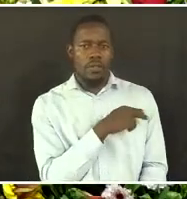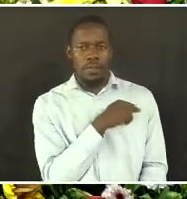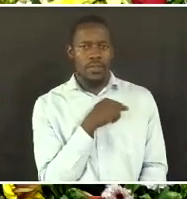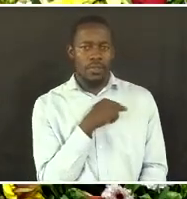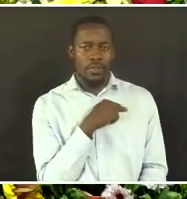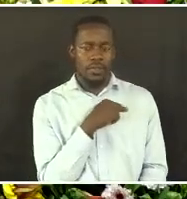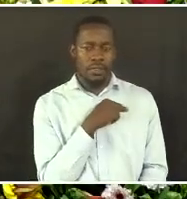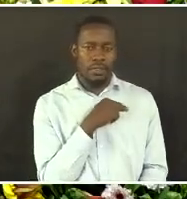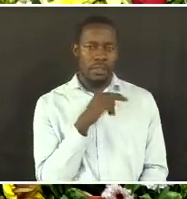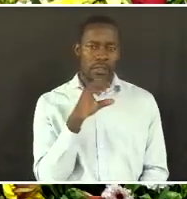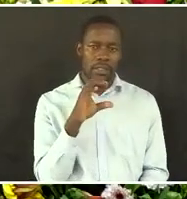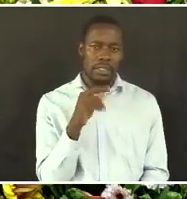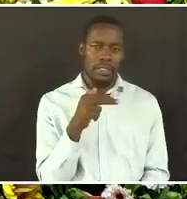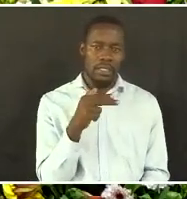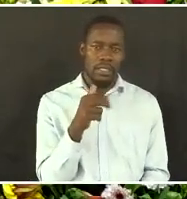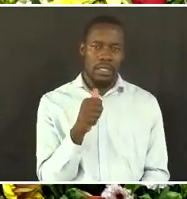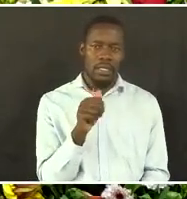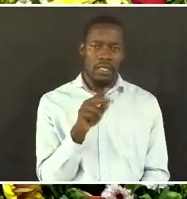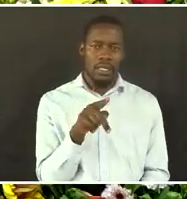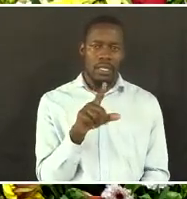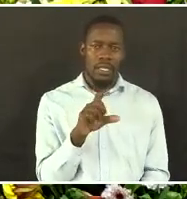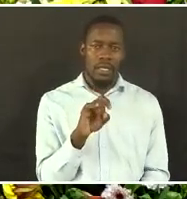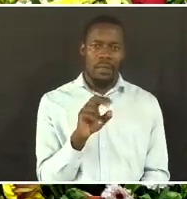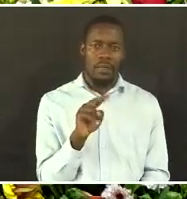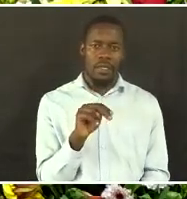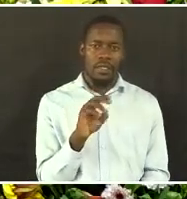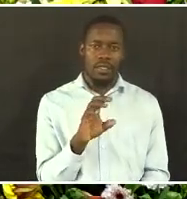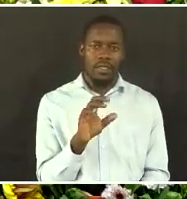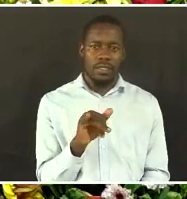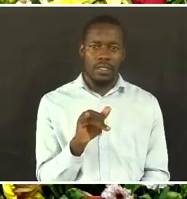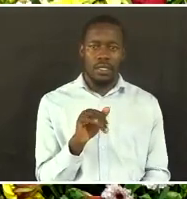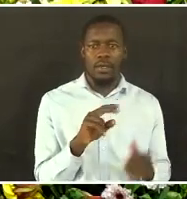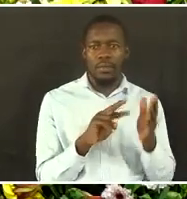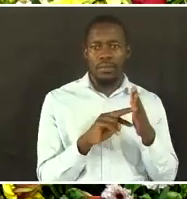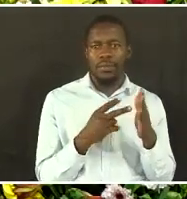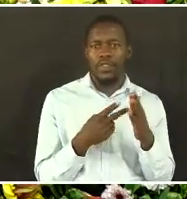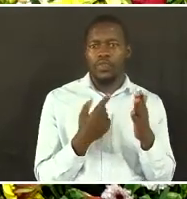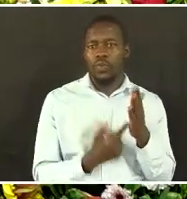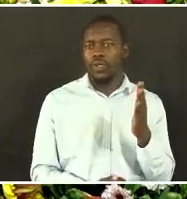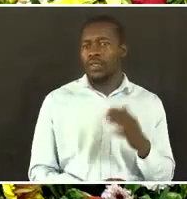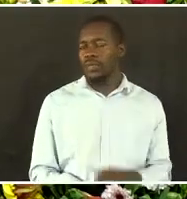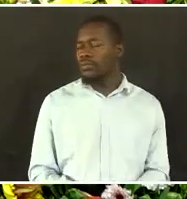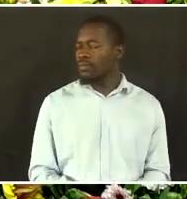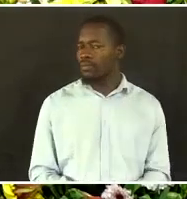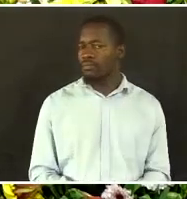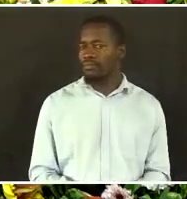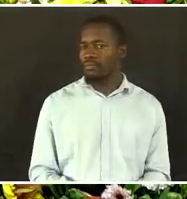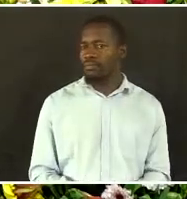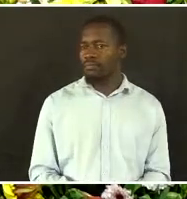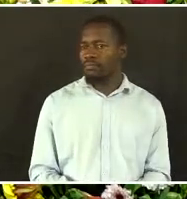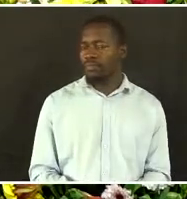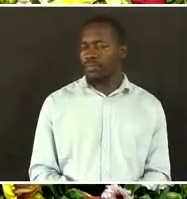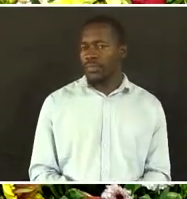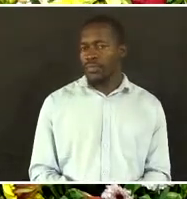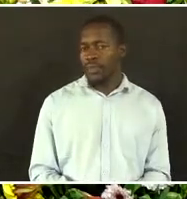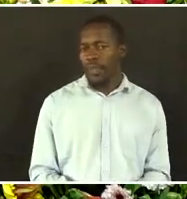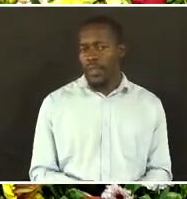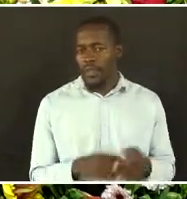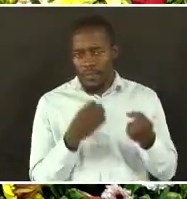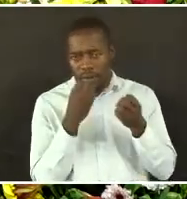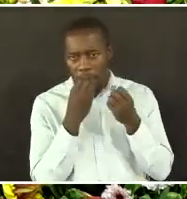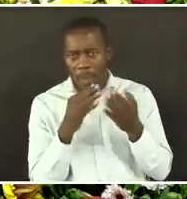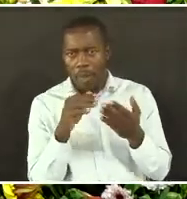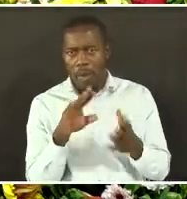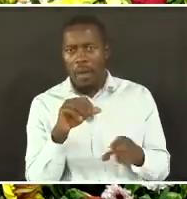entail? What is it all about? So we want to hear from these panelists. They need to tell us, what is it all